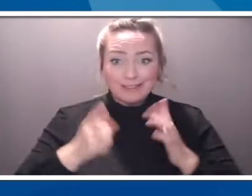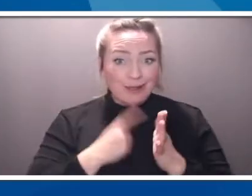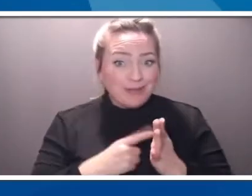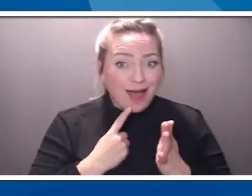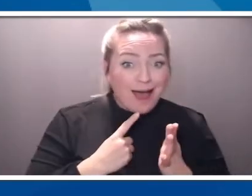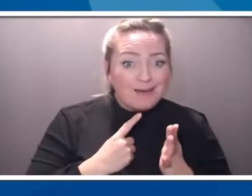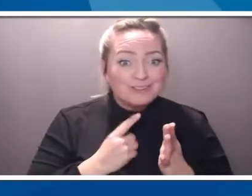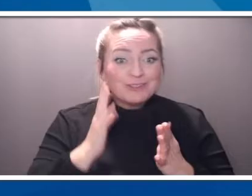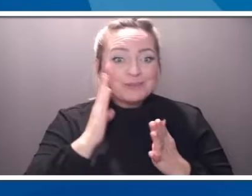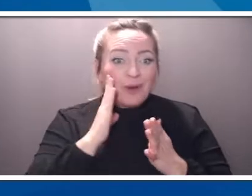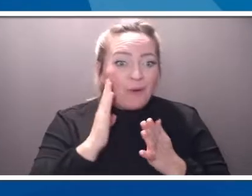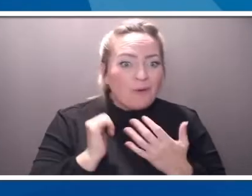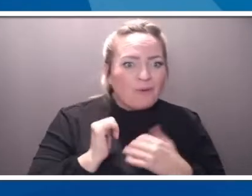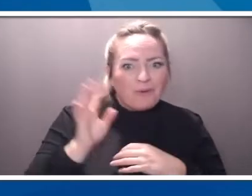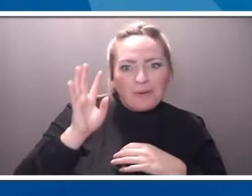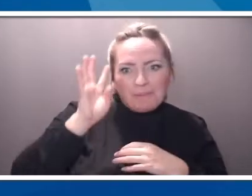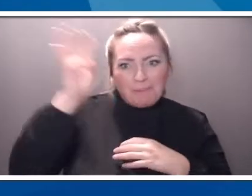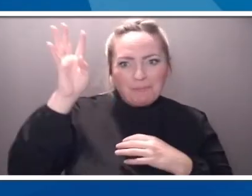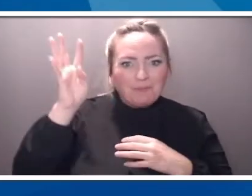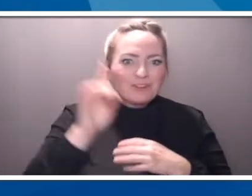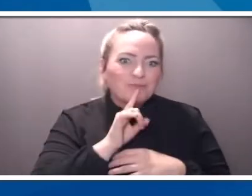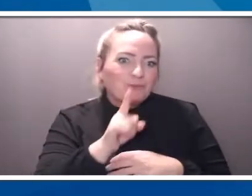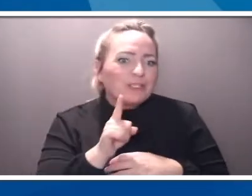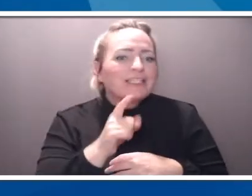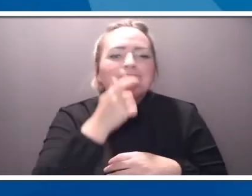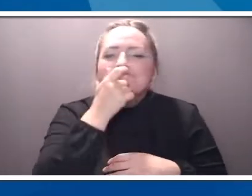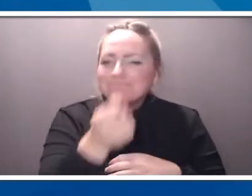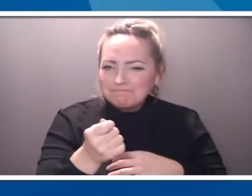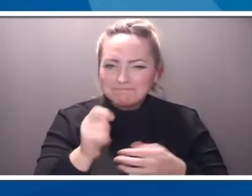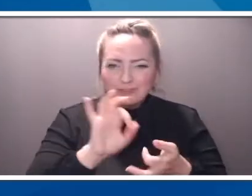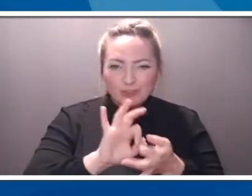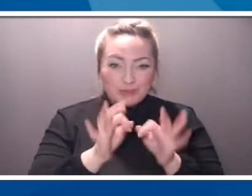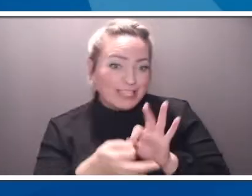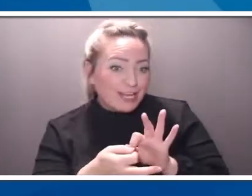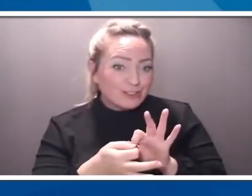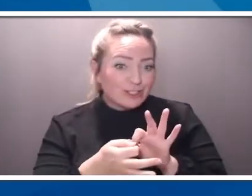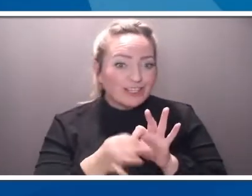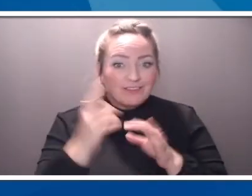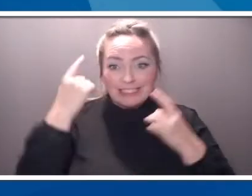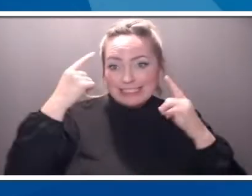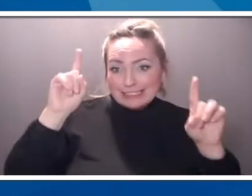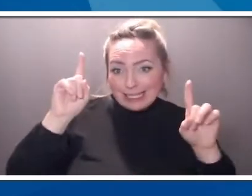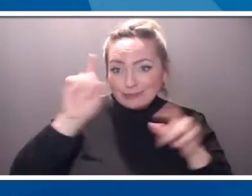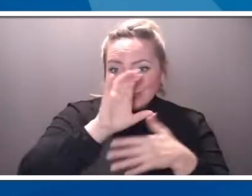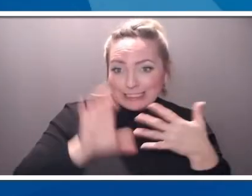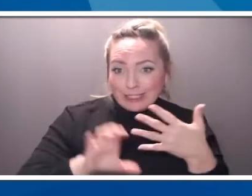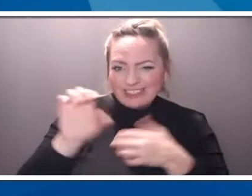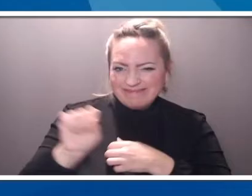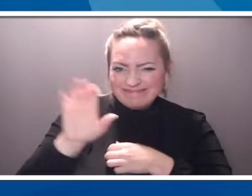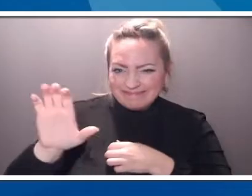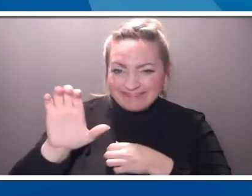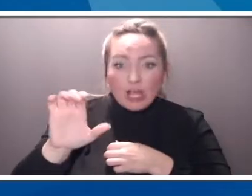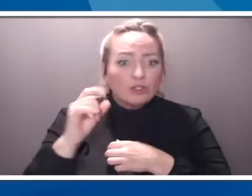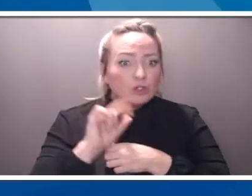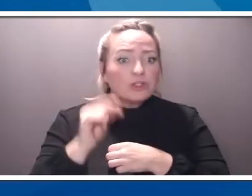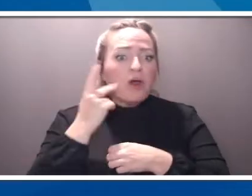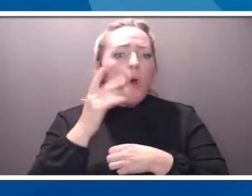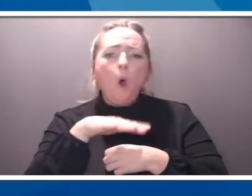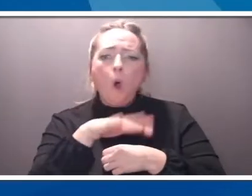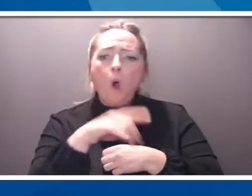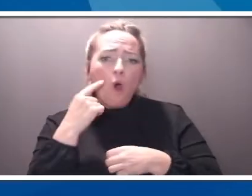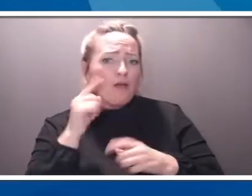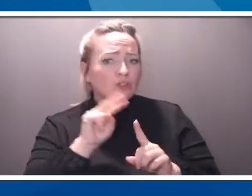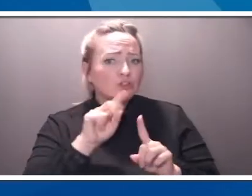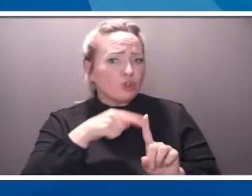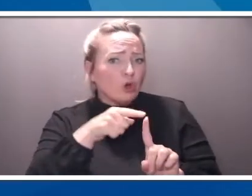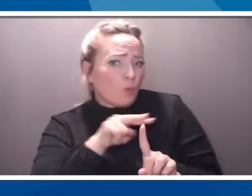and it's also quite exciting sometimes when you come up with some really interesting interpretation of a success criterion,